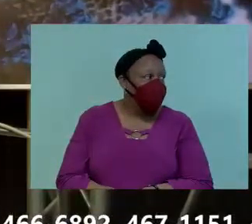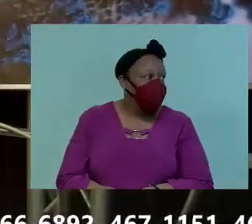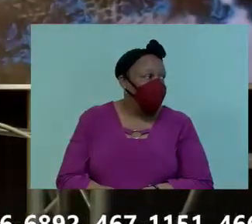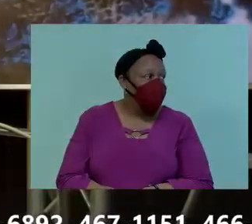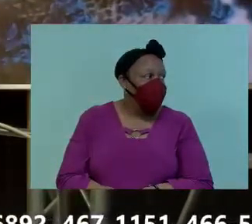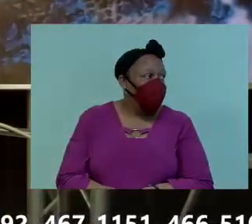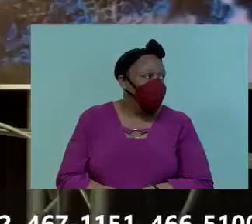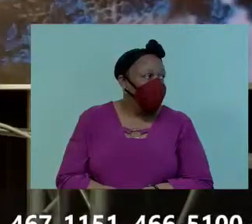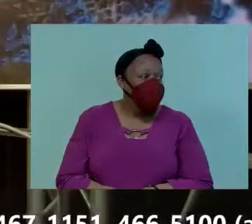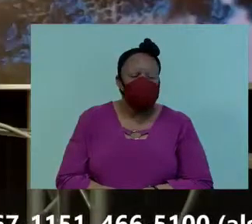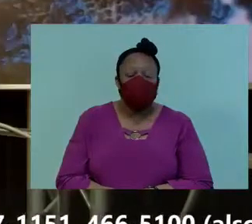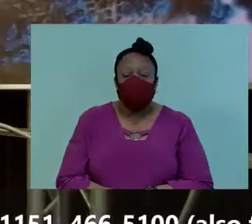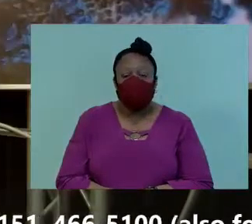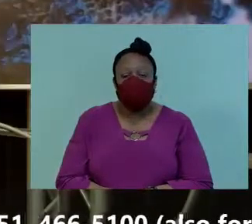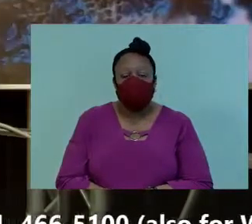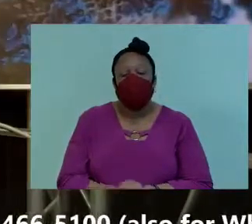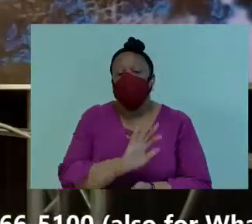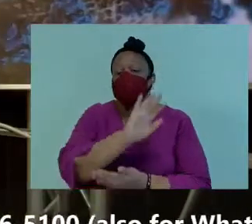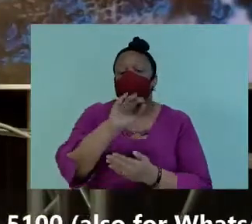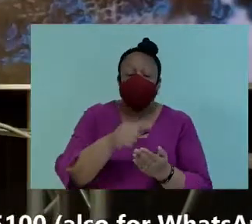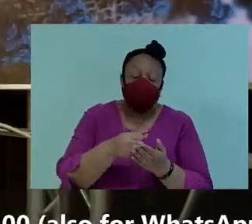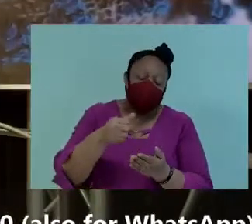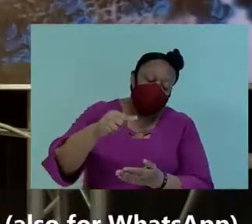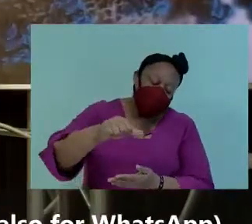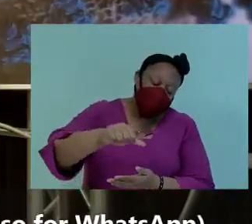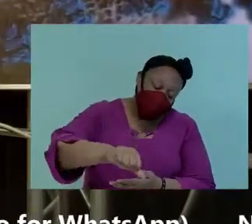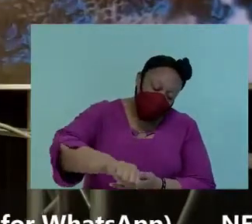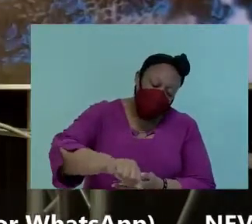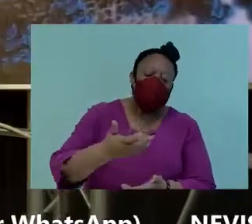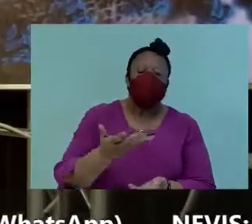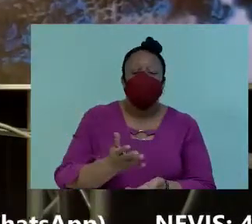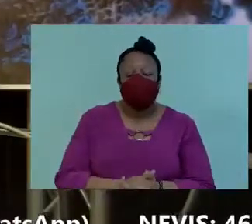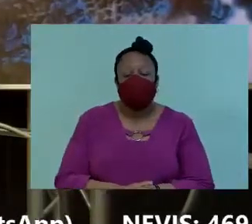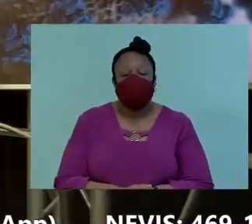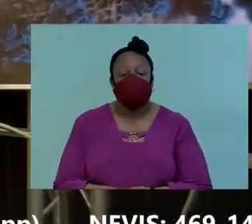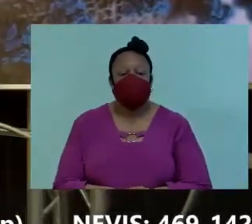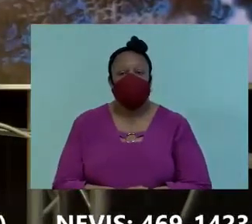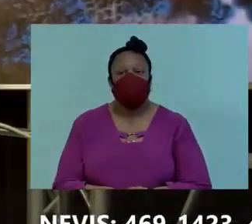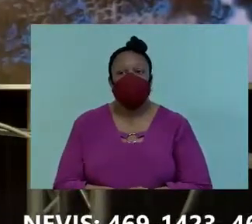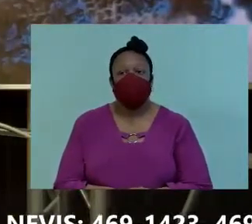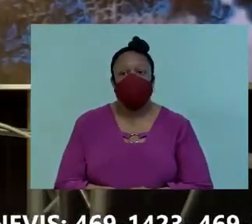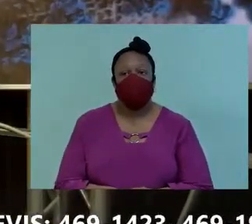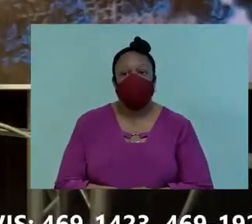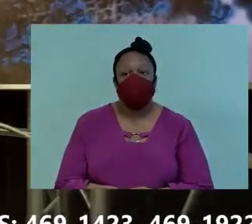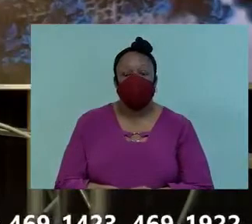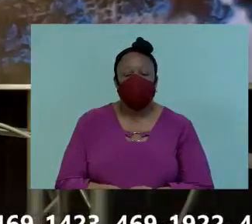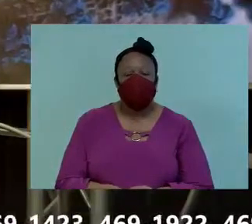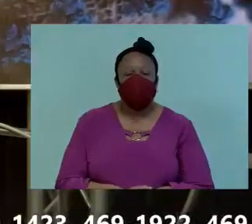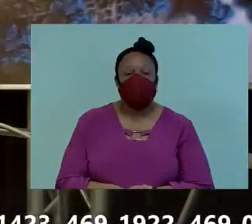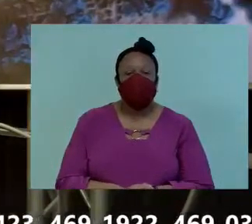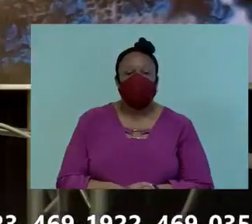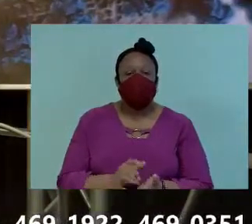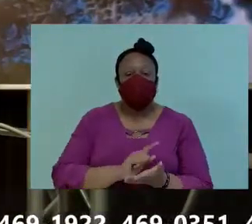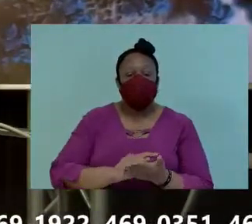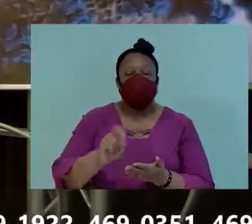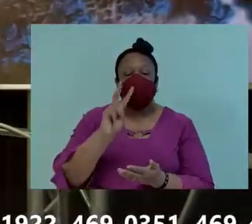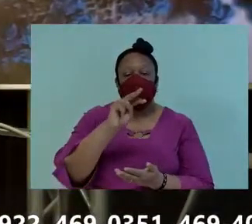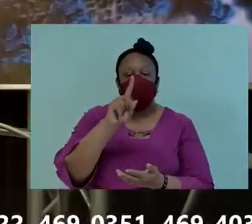reduction, the total reduction for week 21 this year compared to week 21 last